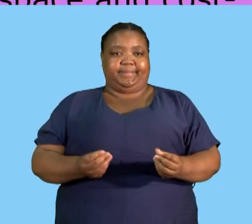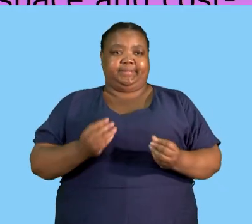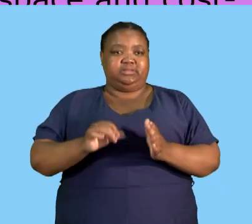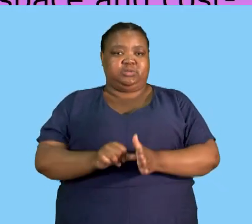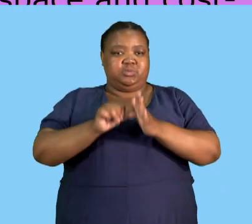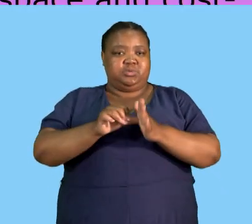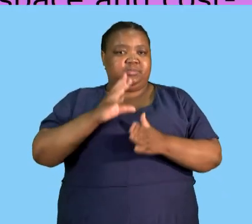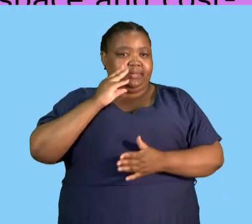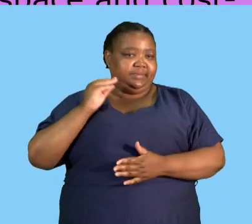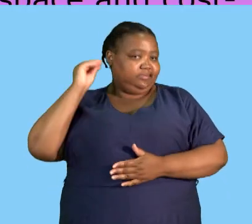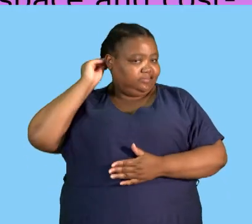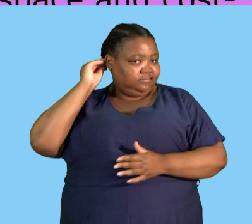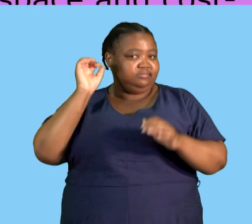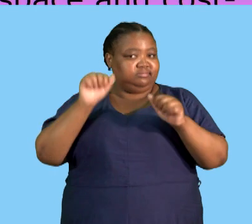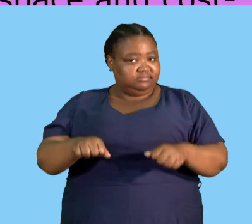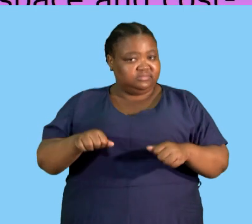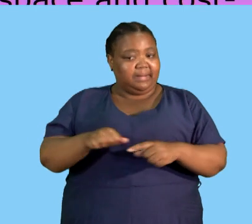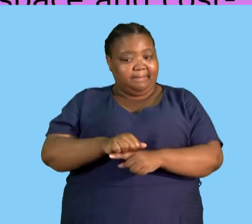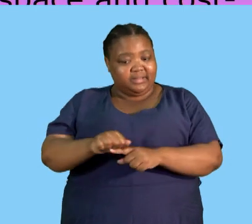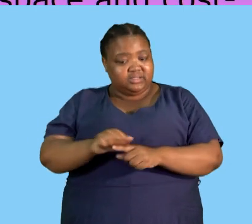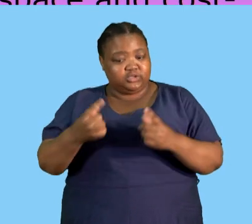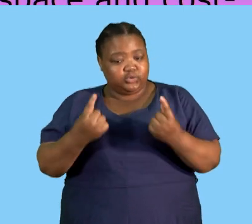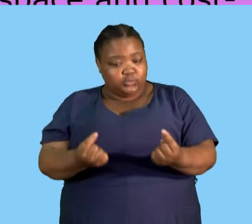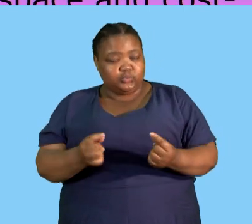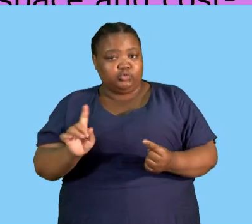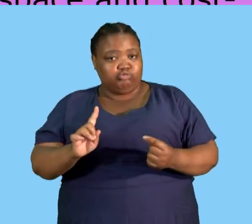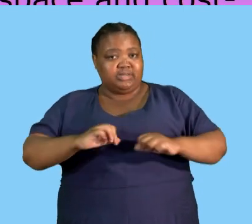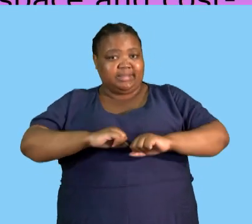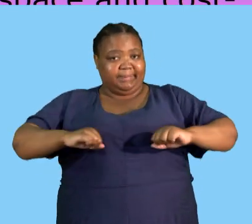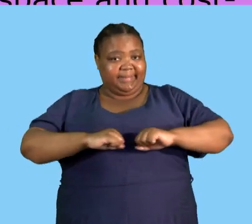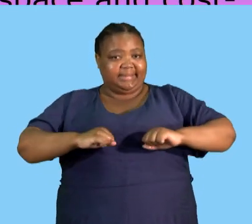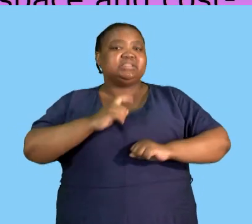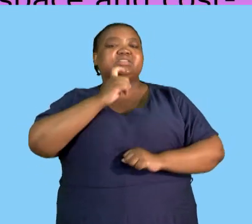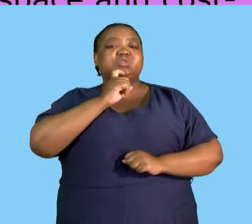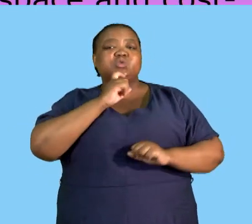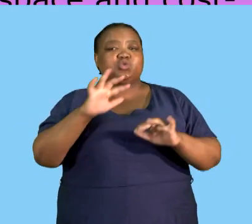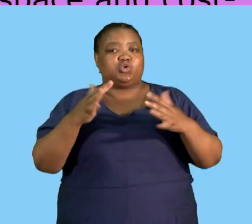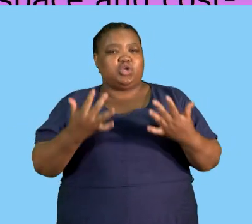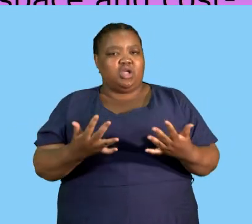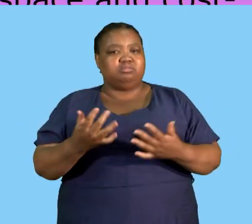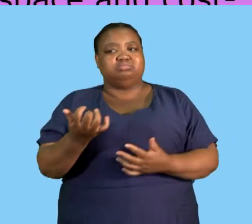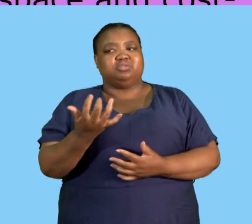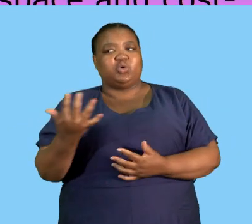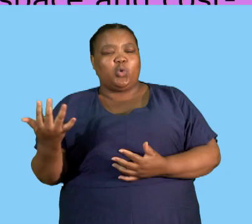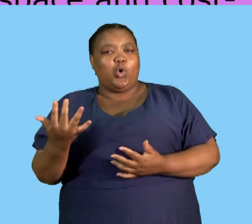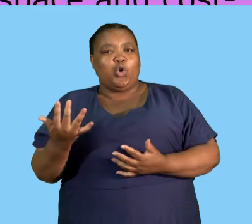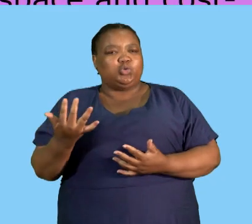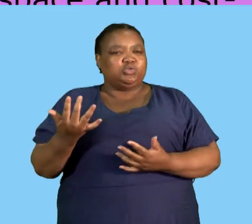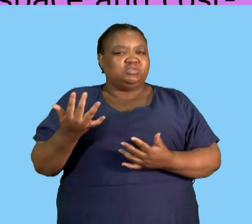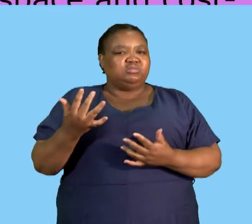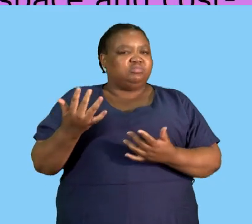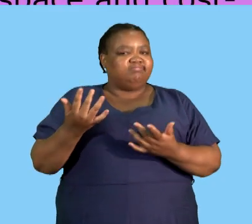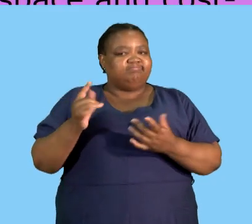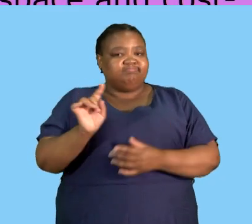and material, always keep the following in mind. As I've indicated, practicality, optimal use of space, and